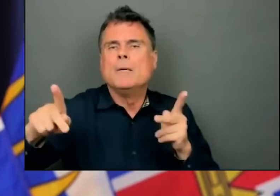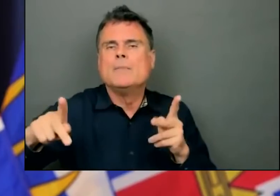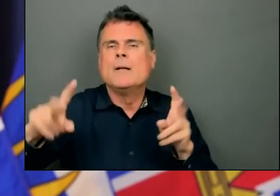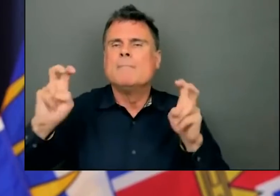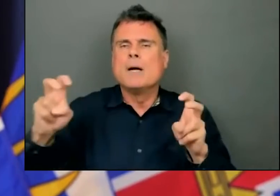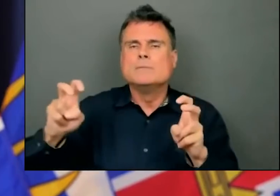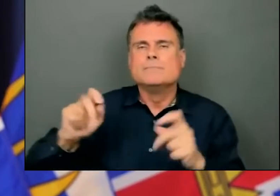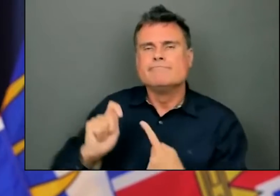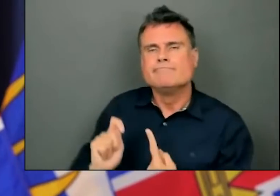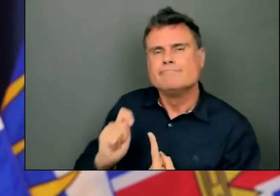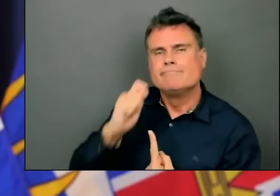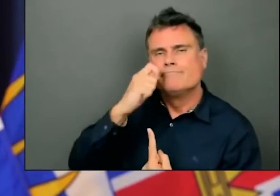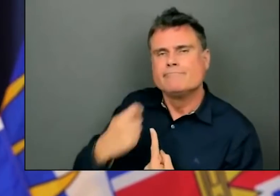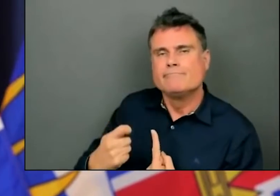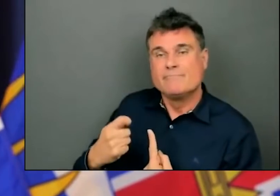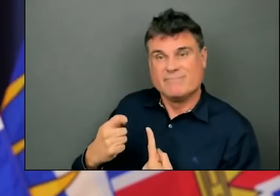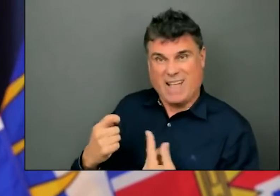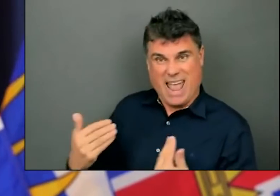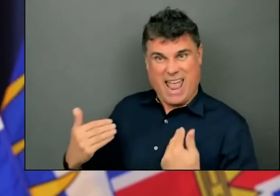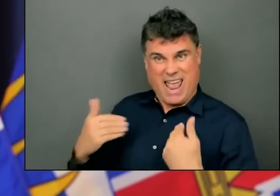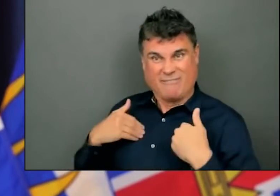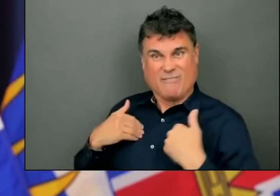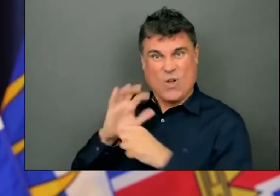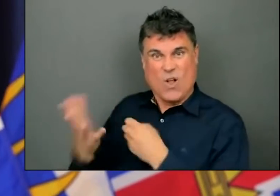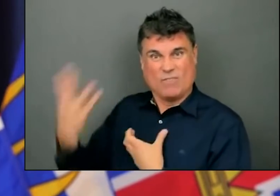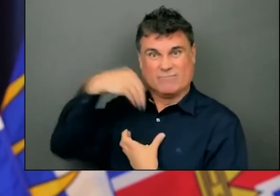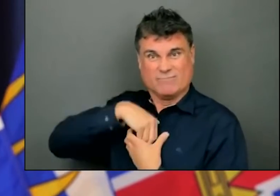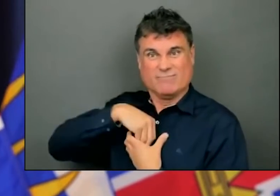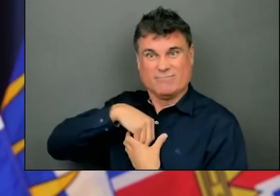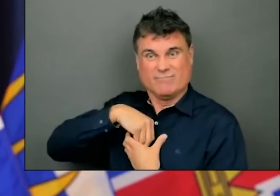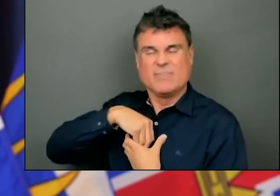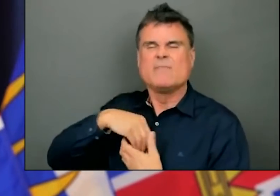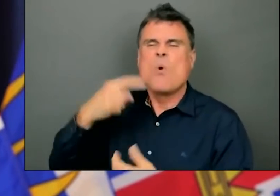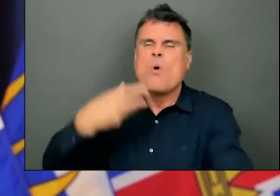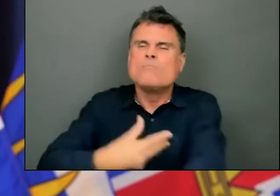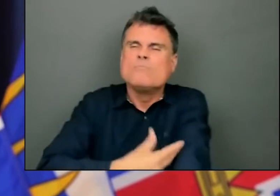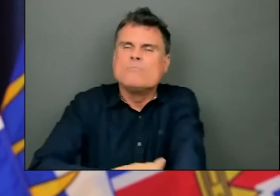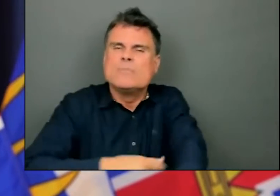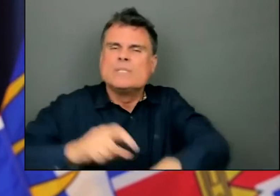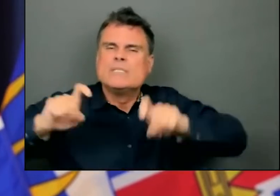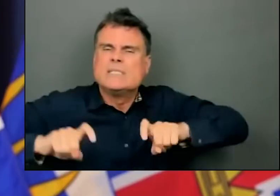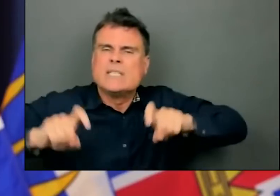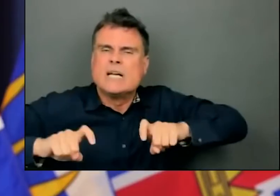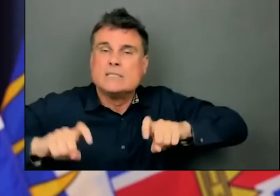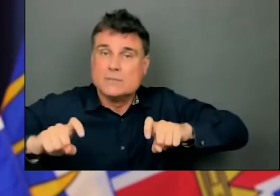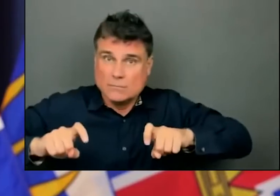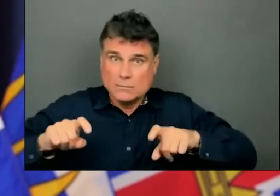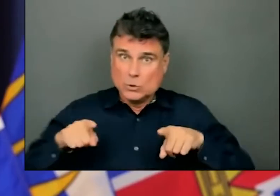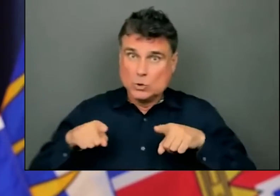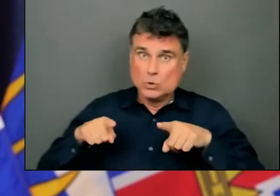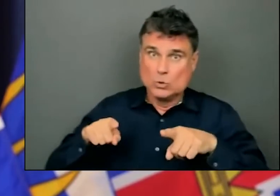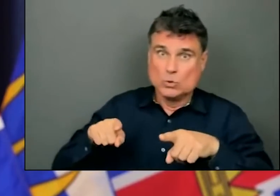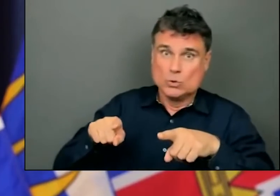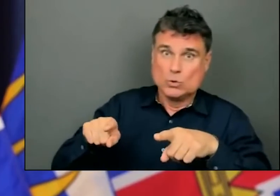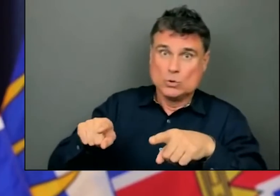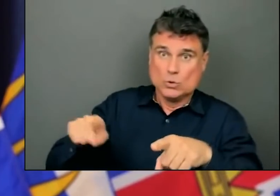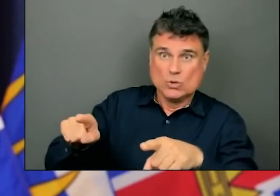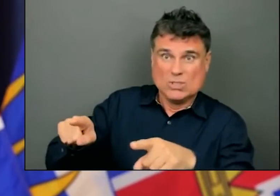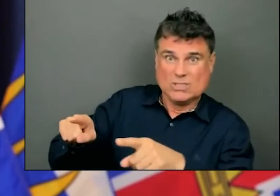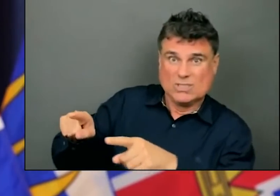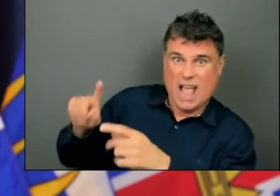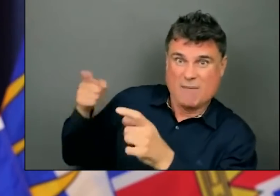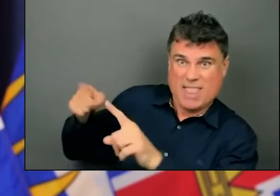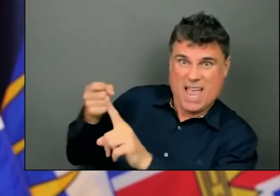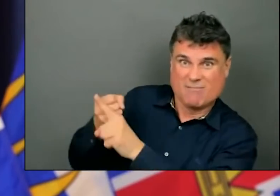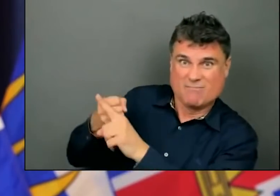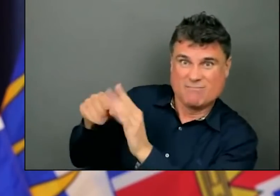positive serology test. During the peak of our Omicron wave, testing capacity was limited here in the province. So for people who